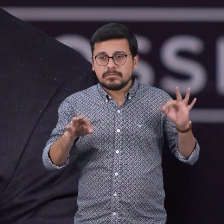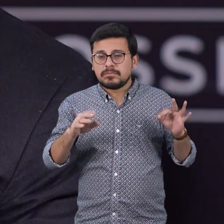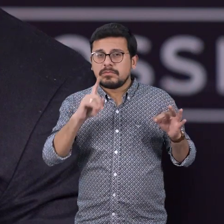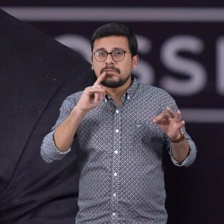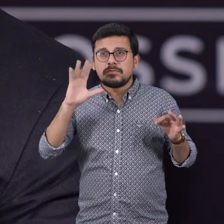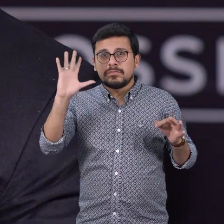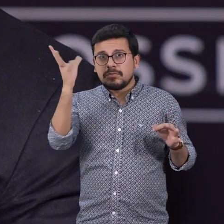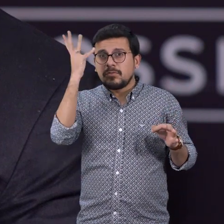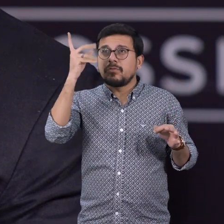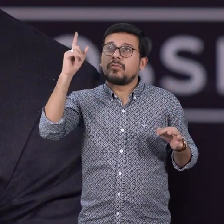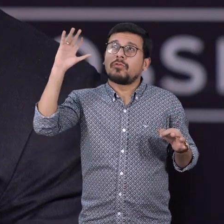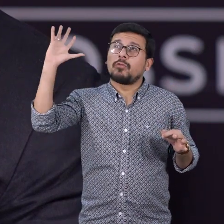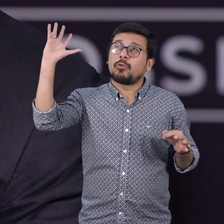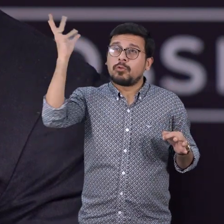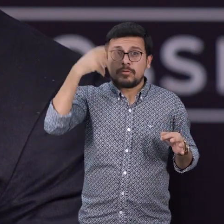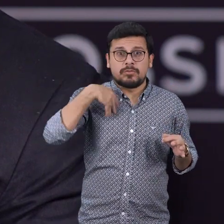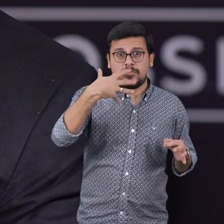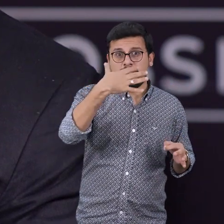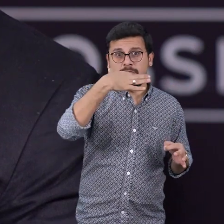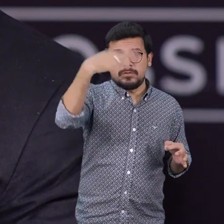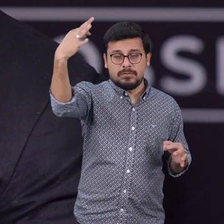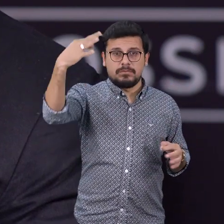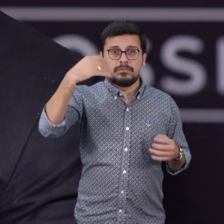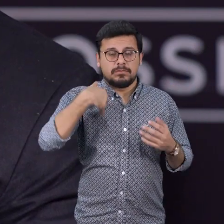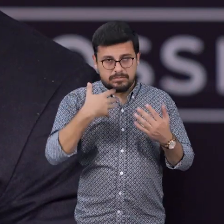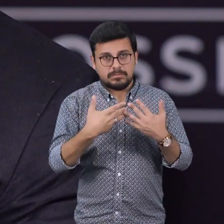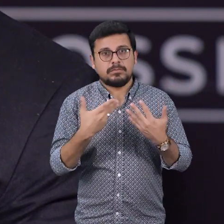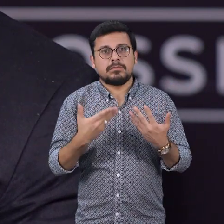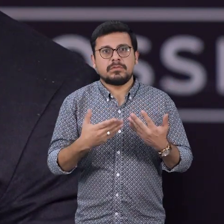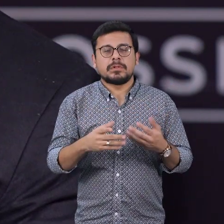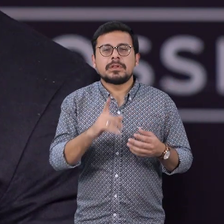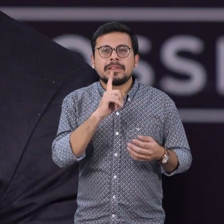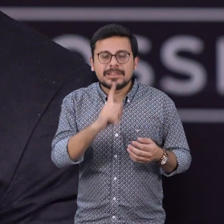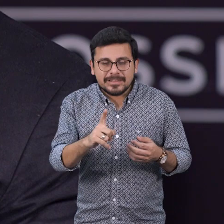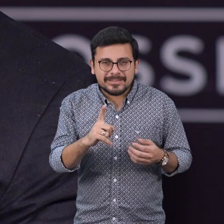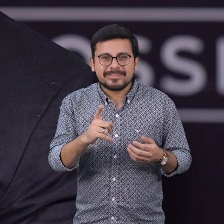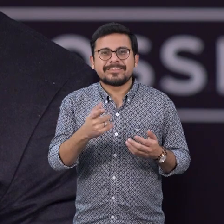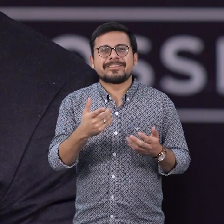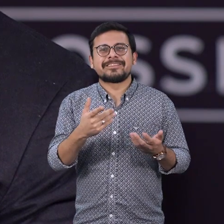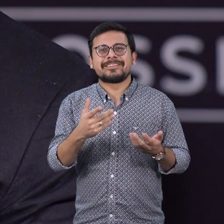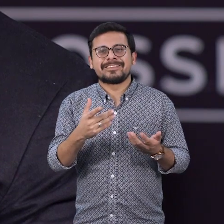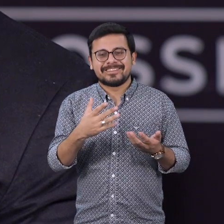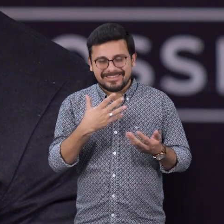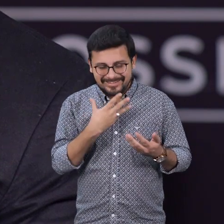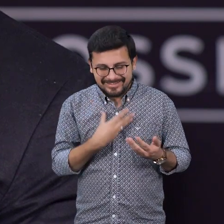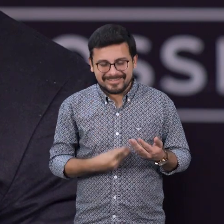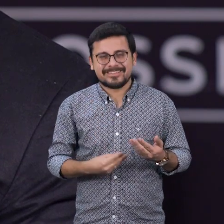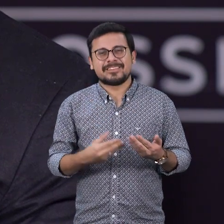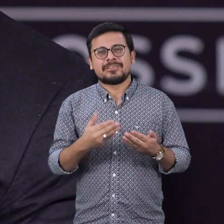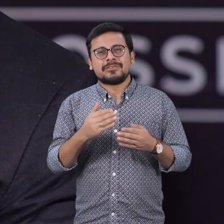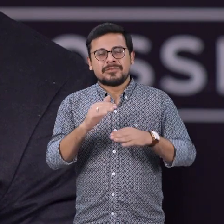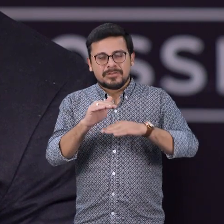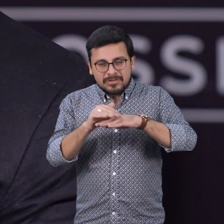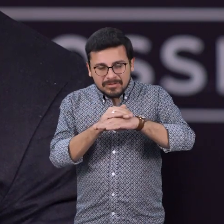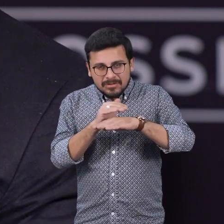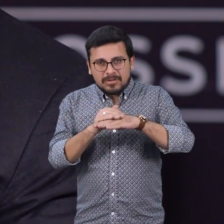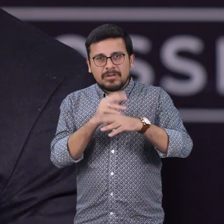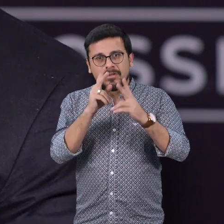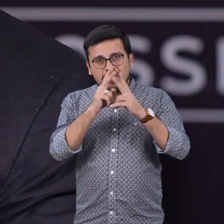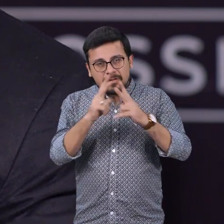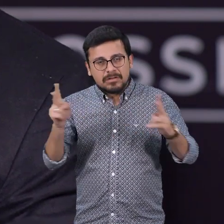and leadership, 50 rising stars. And this was the first year where